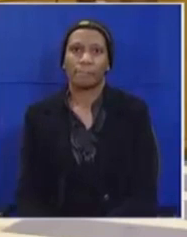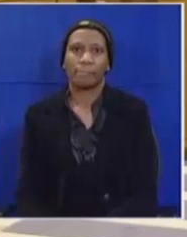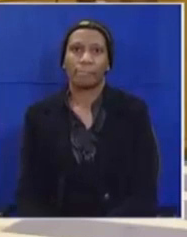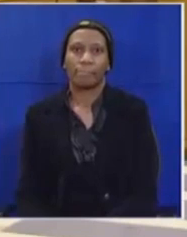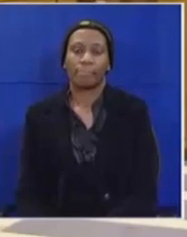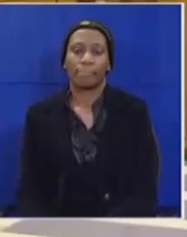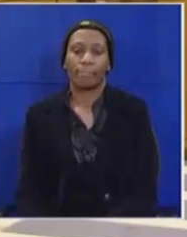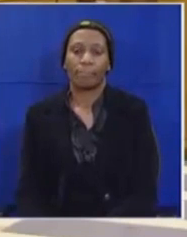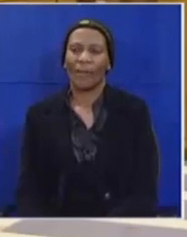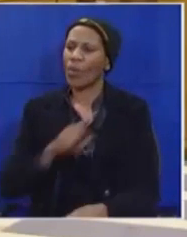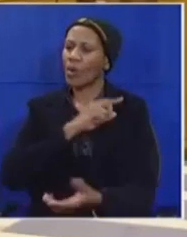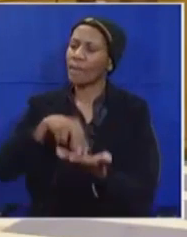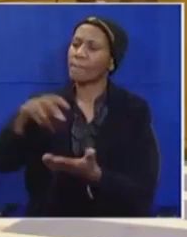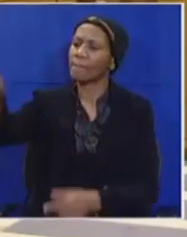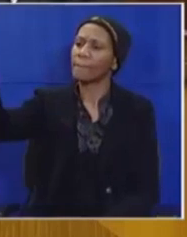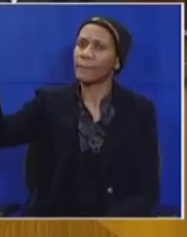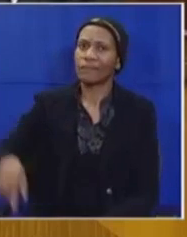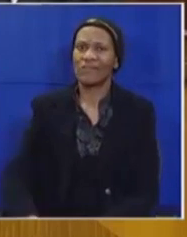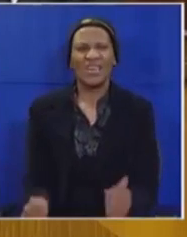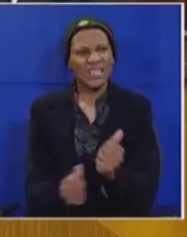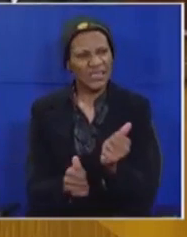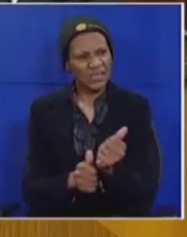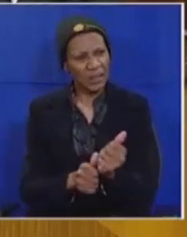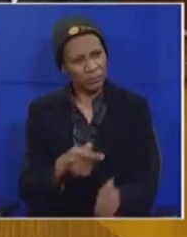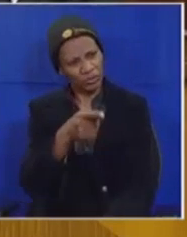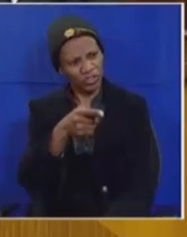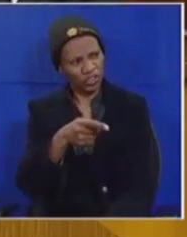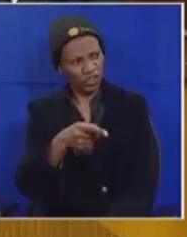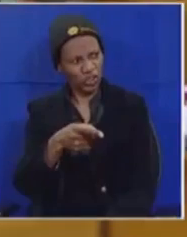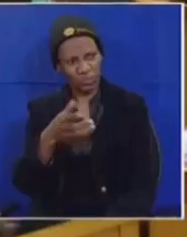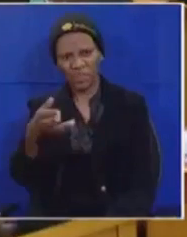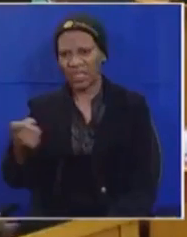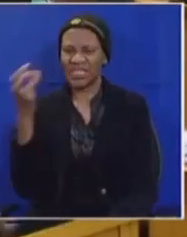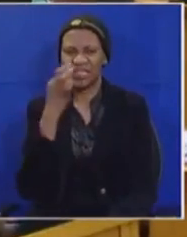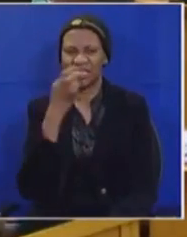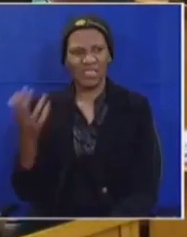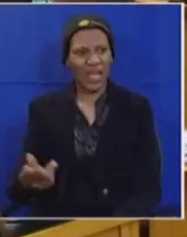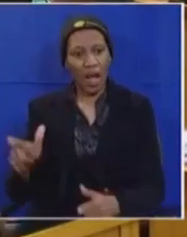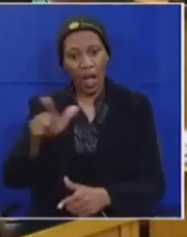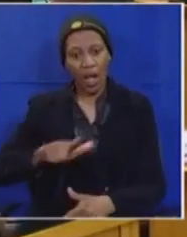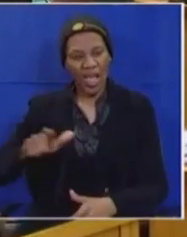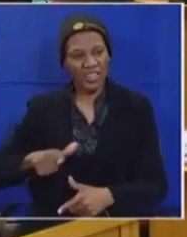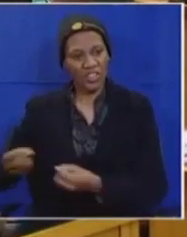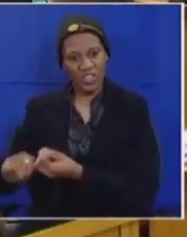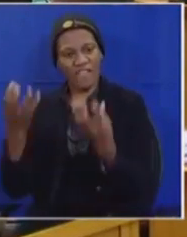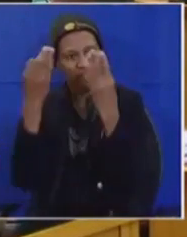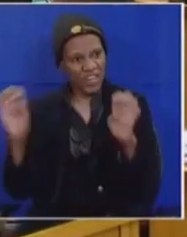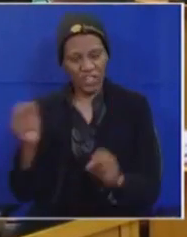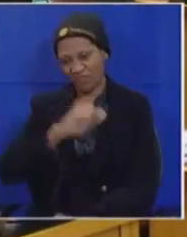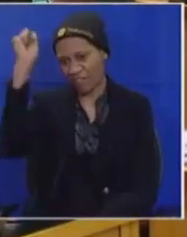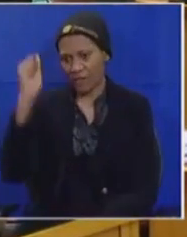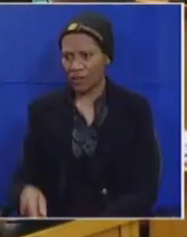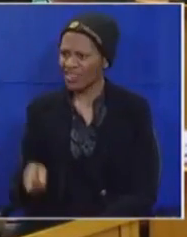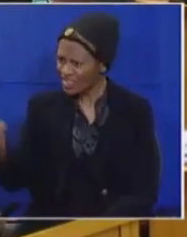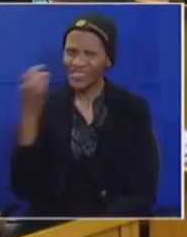what are you raising on? Deputy Speaker, that man just threatened that they are not going to give off willingly. He just